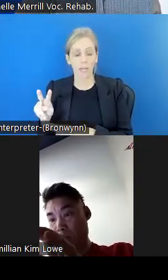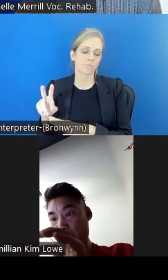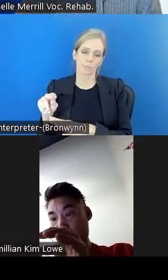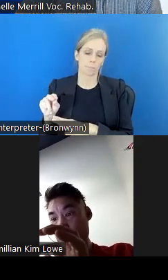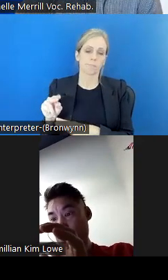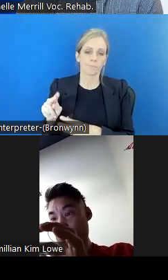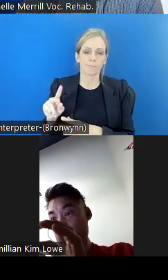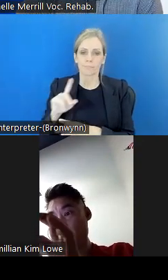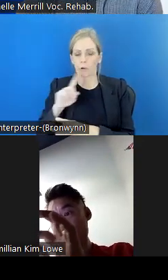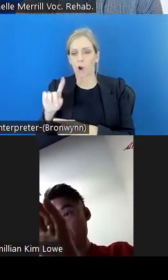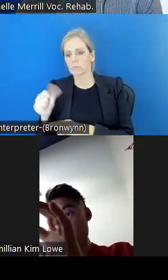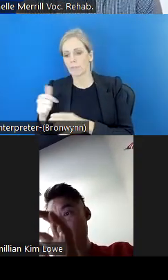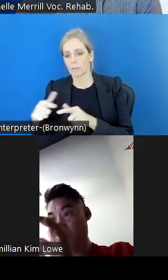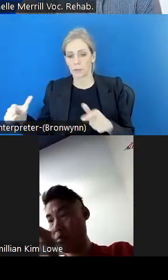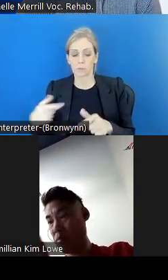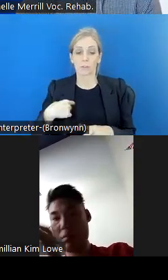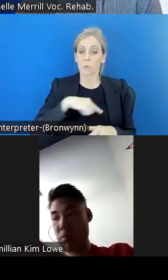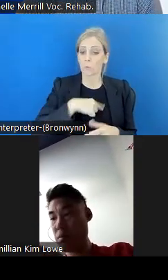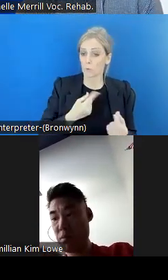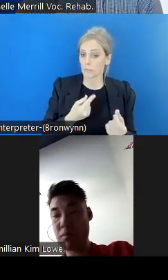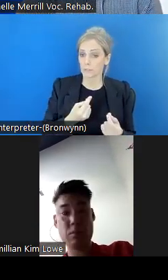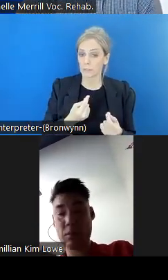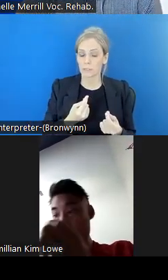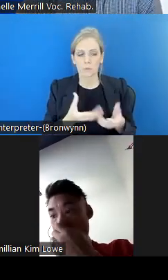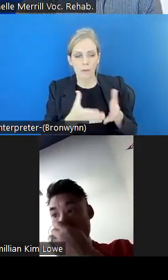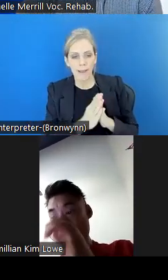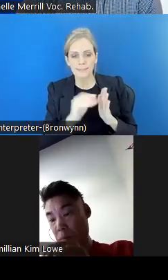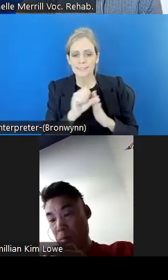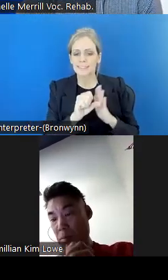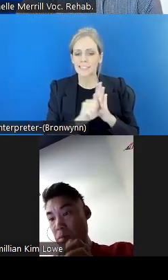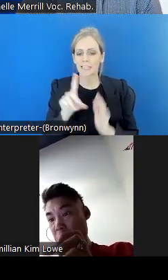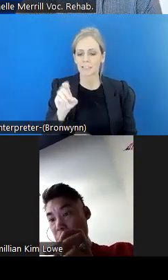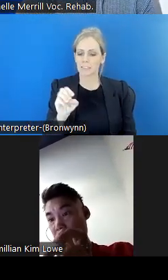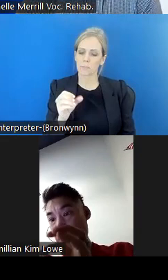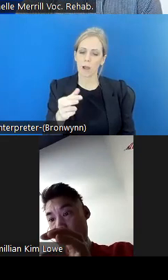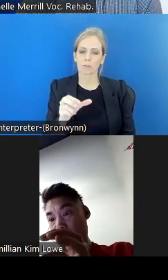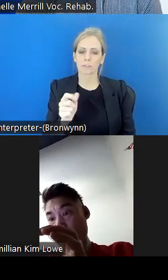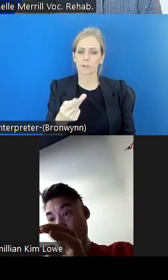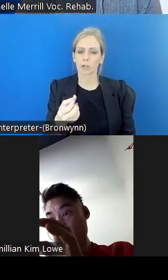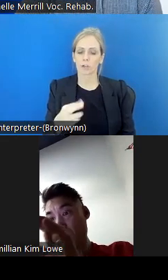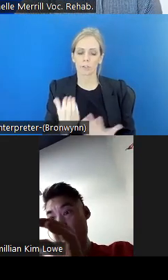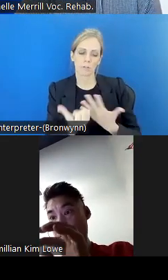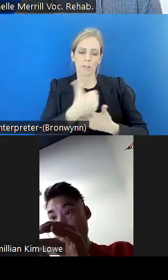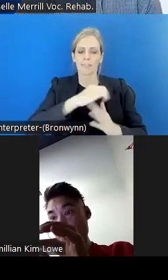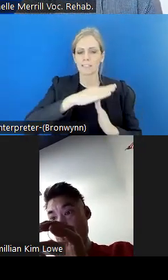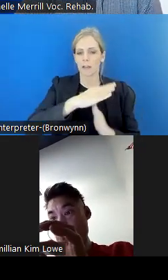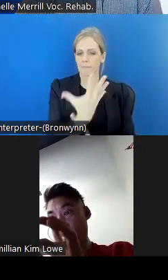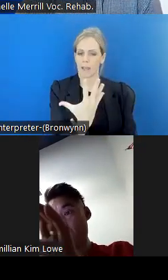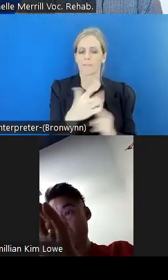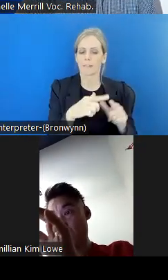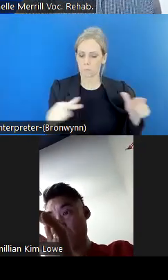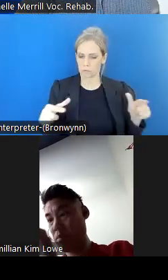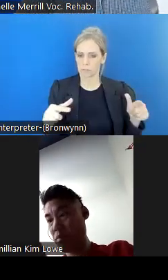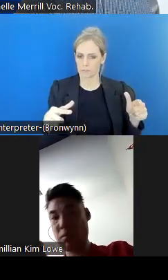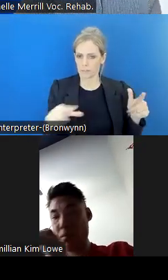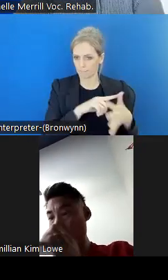demographer and asked the question, what are the top 5 languages spoken in the state of Nevada? And this was the answer. I'm sure there's many, many,